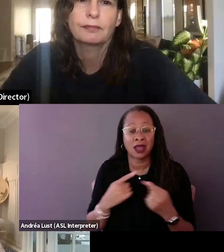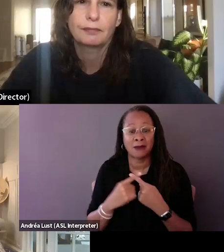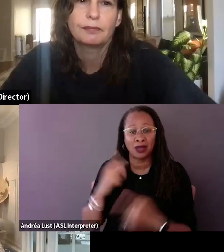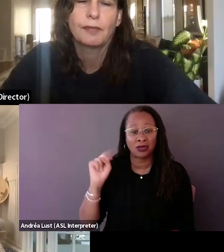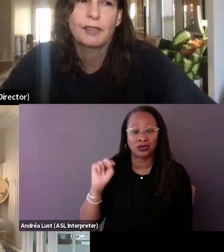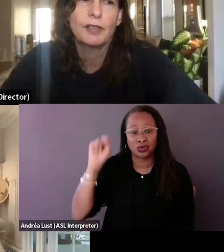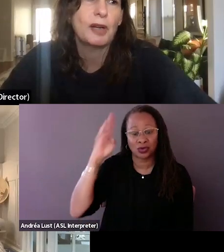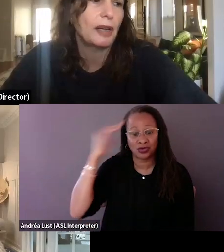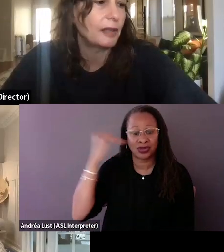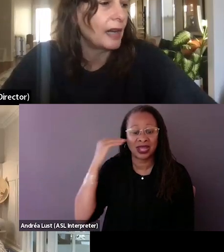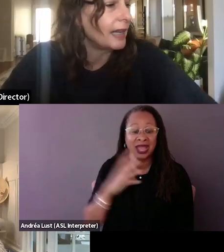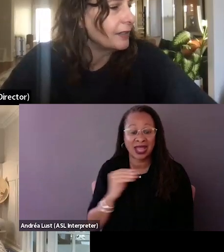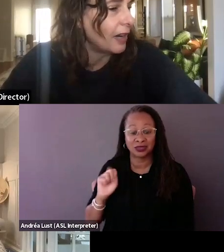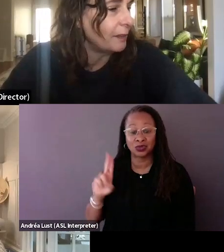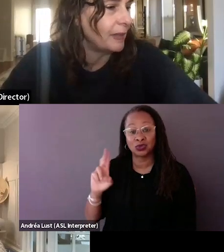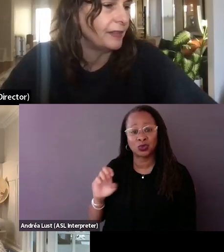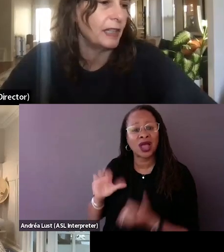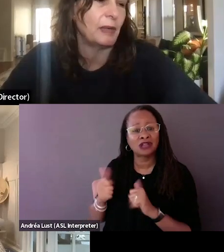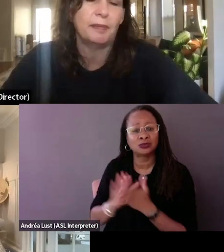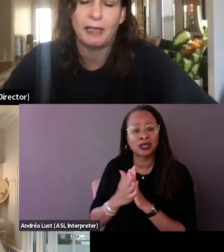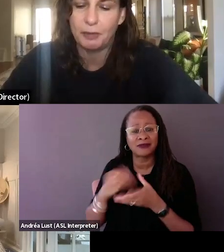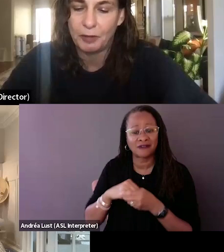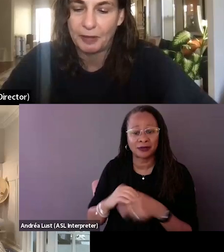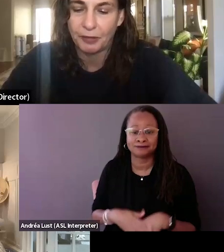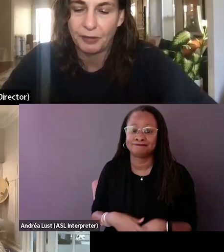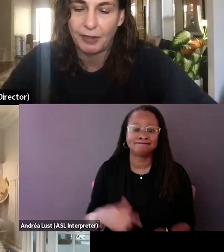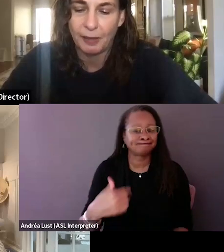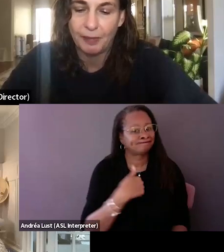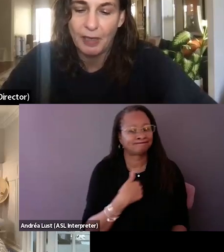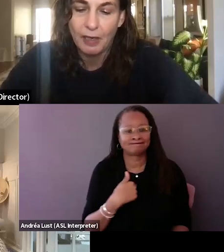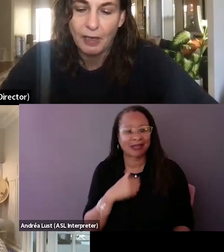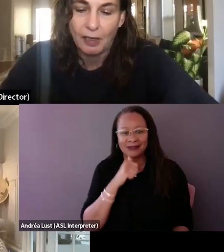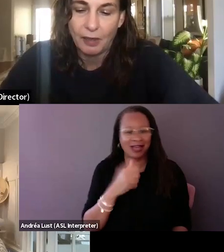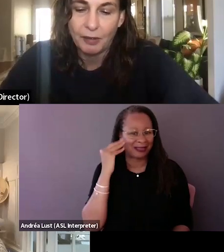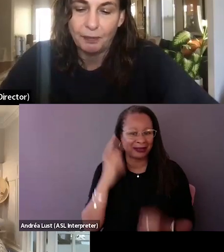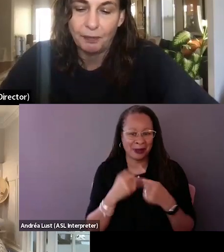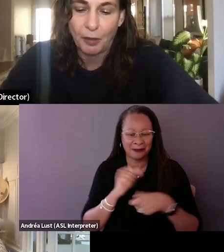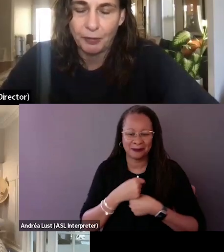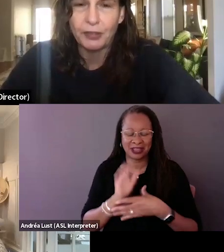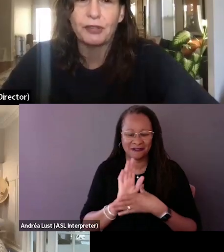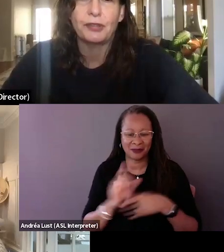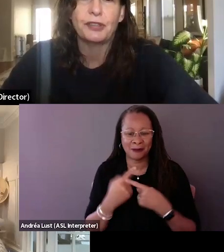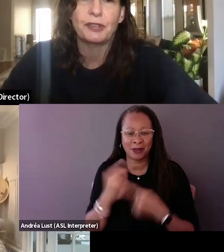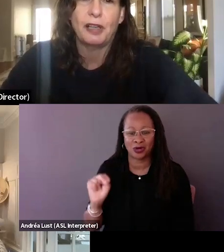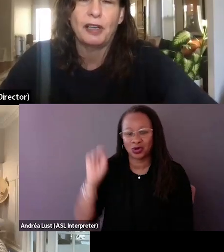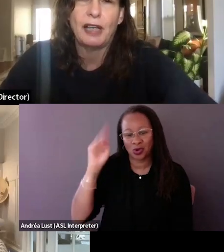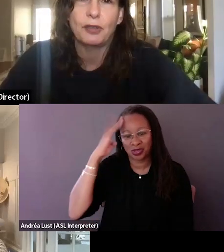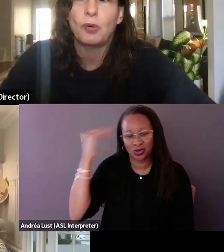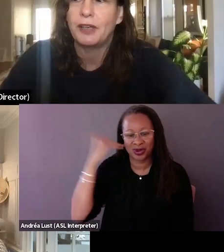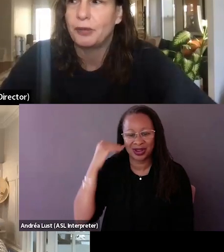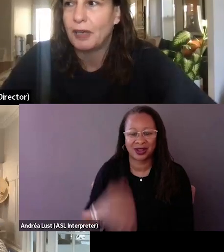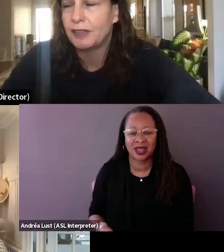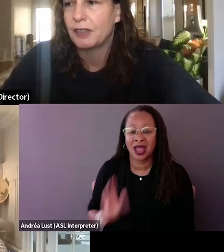it? So I had not been thinking about making a movie about North Korea. Our producers